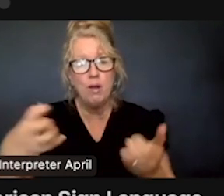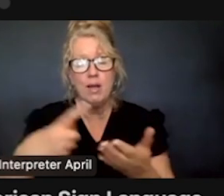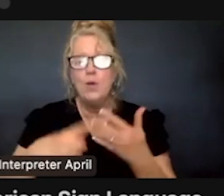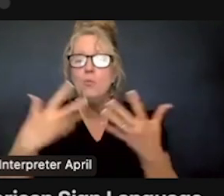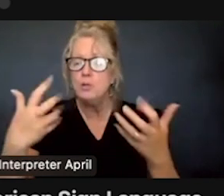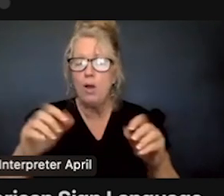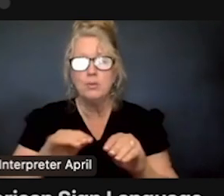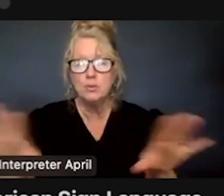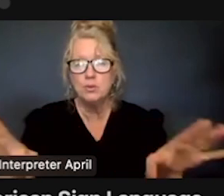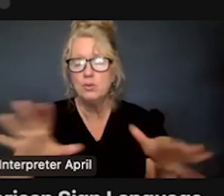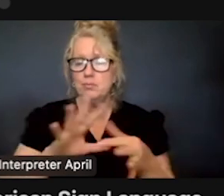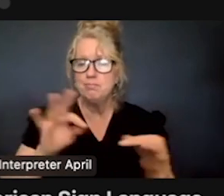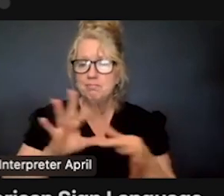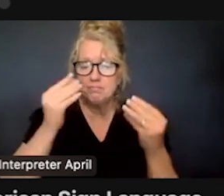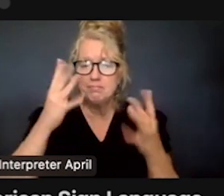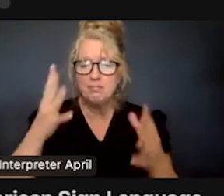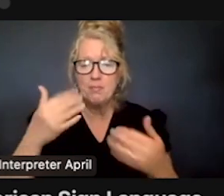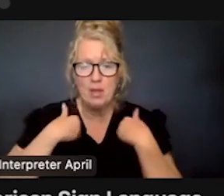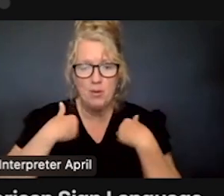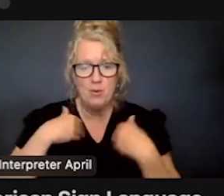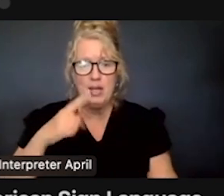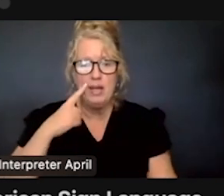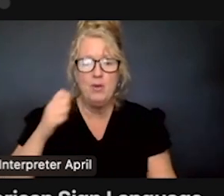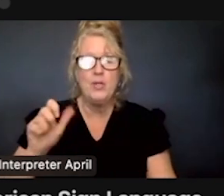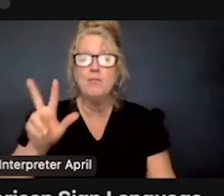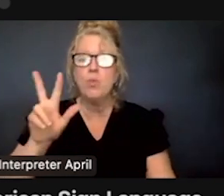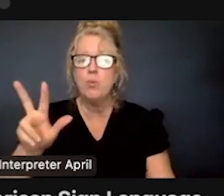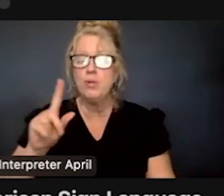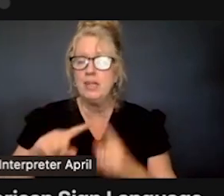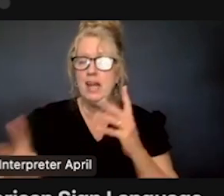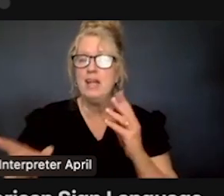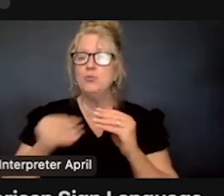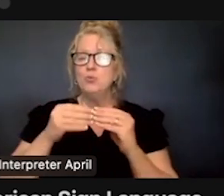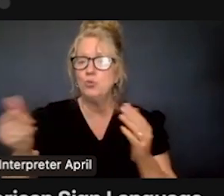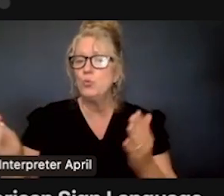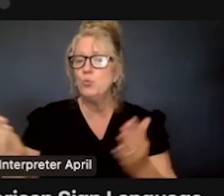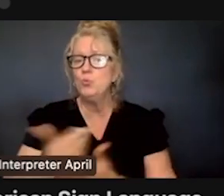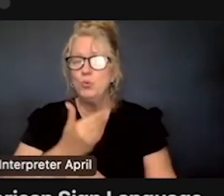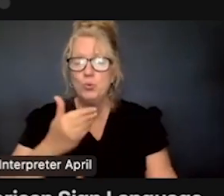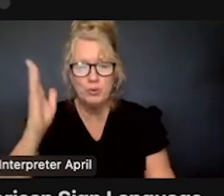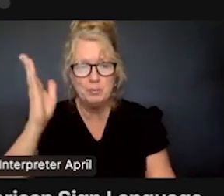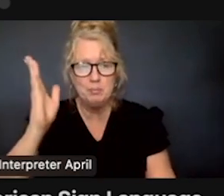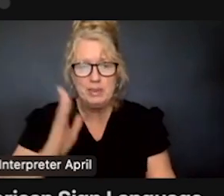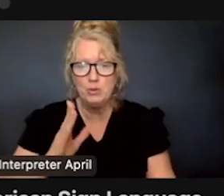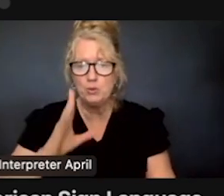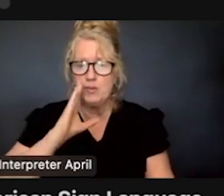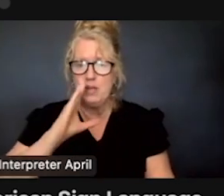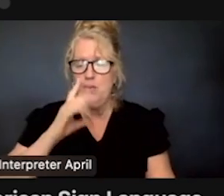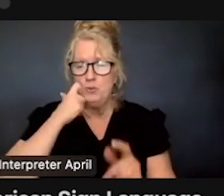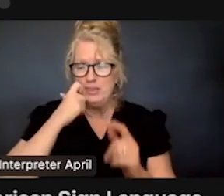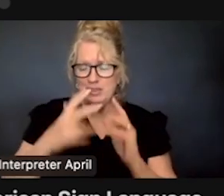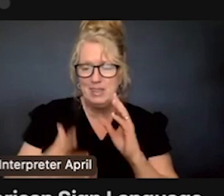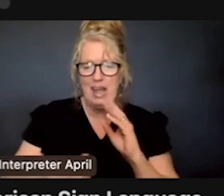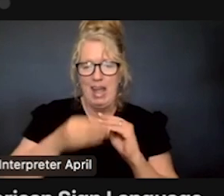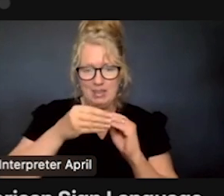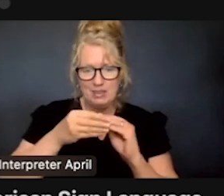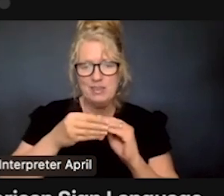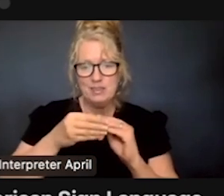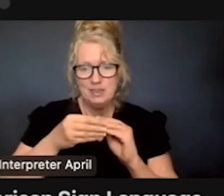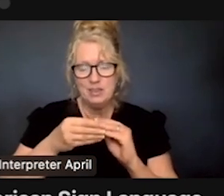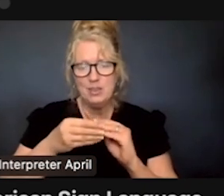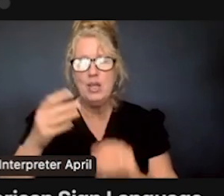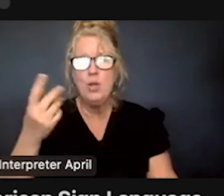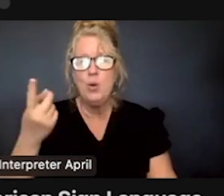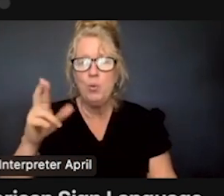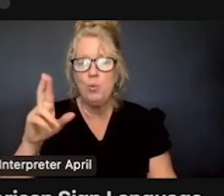out. We have 3 additional new speakers that we added just recently. We've got Drew